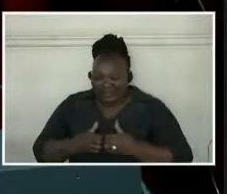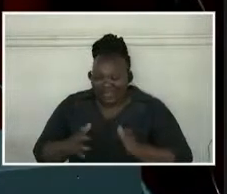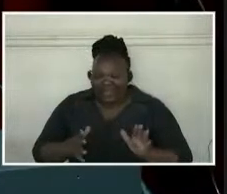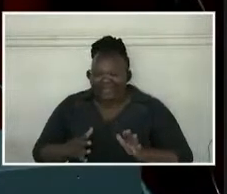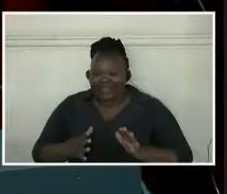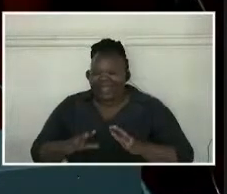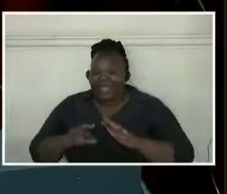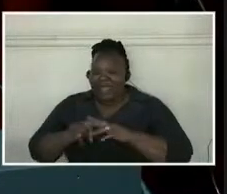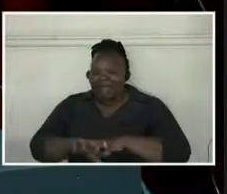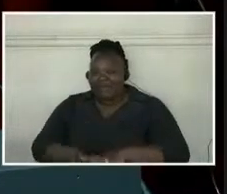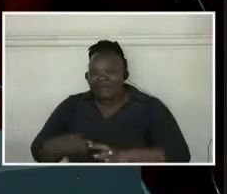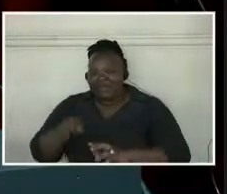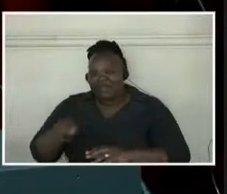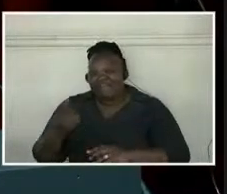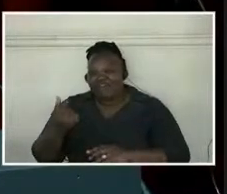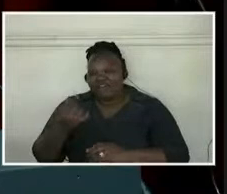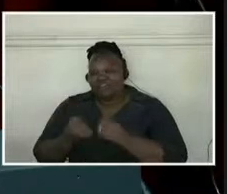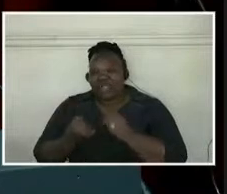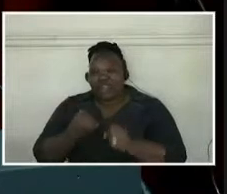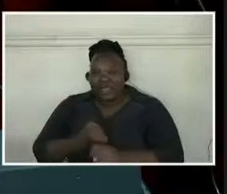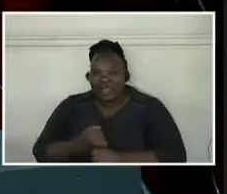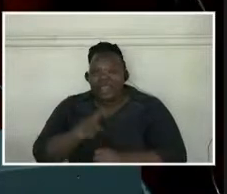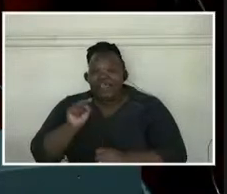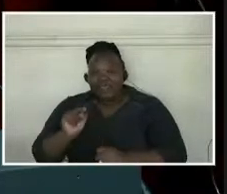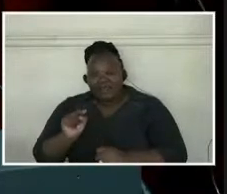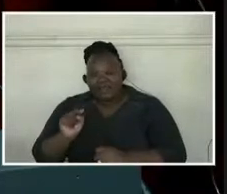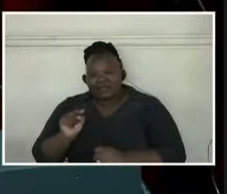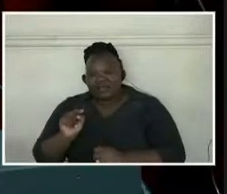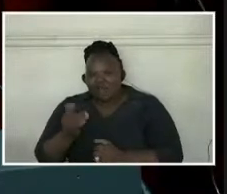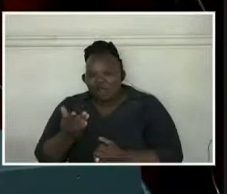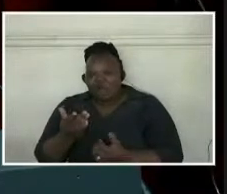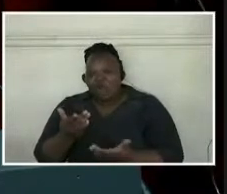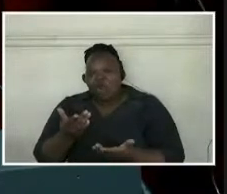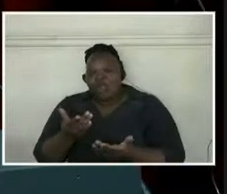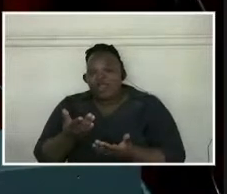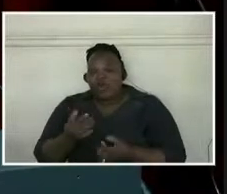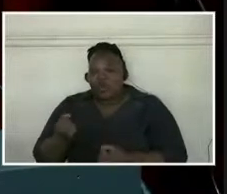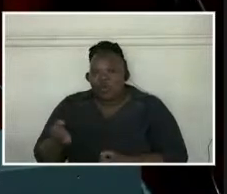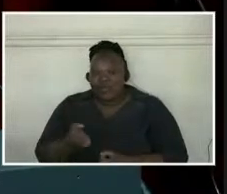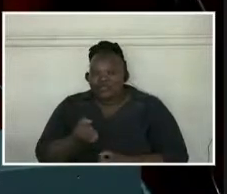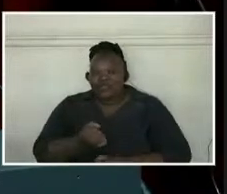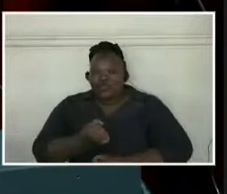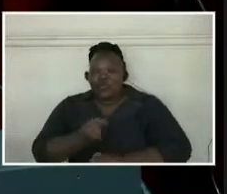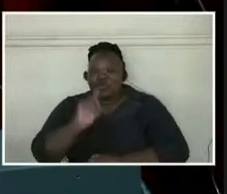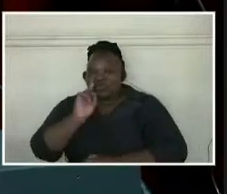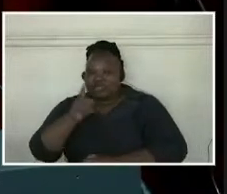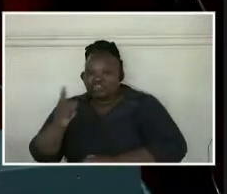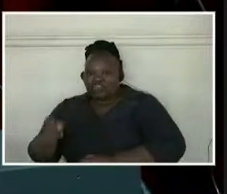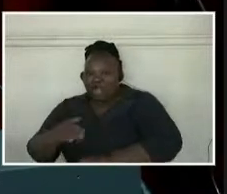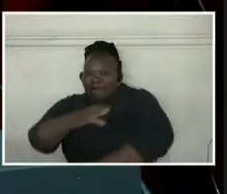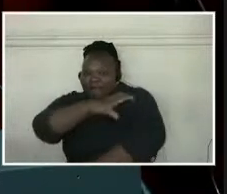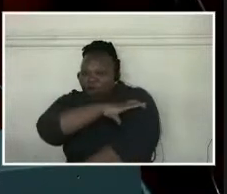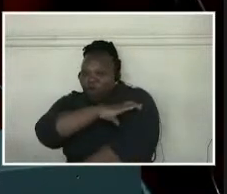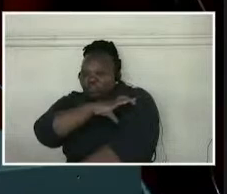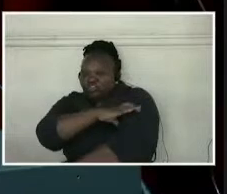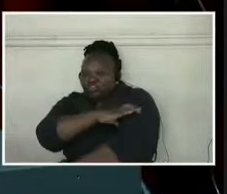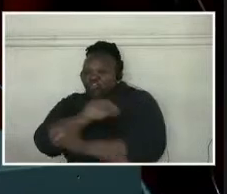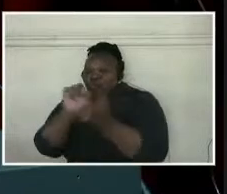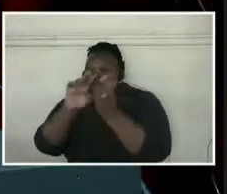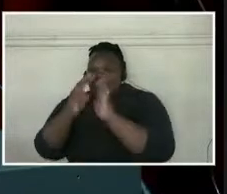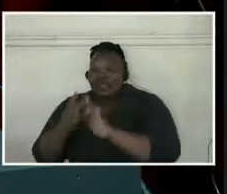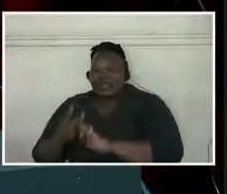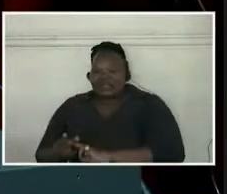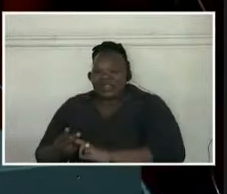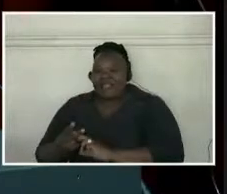in this financial year the framework compels educators coaches and community volunteers to